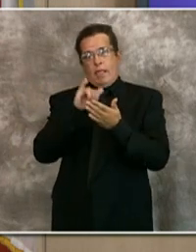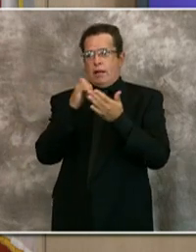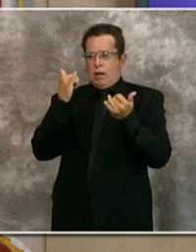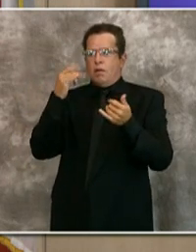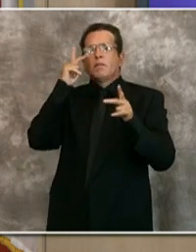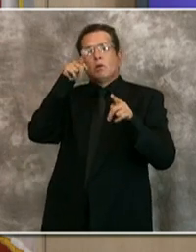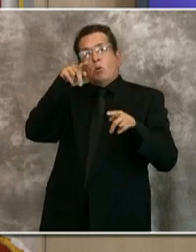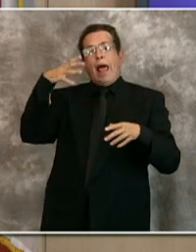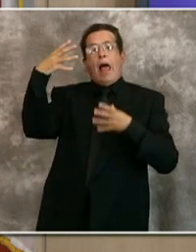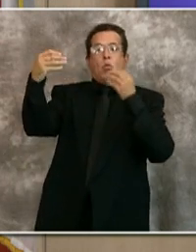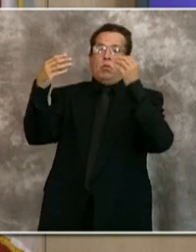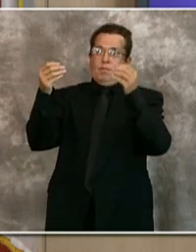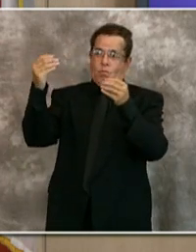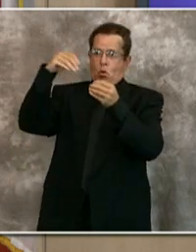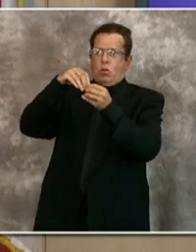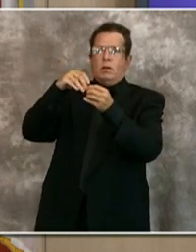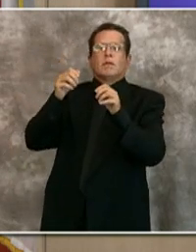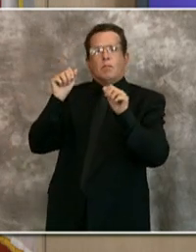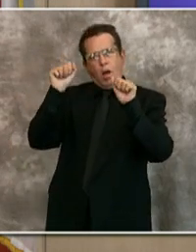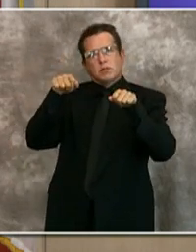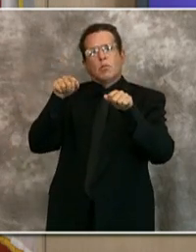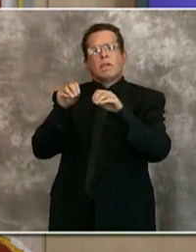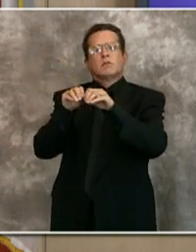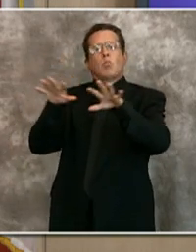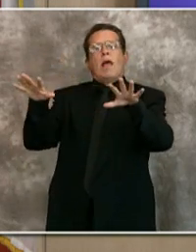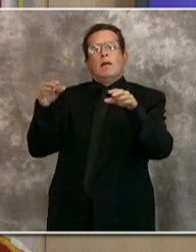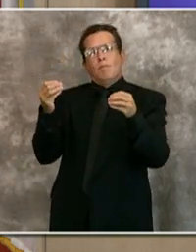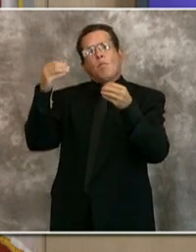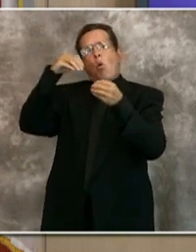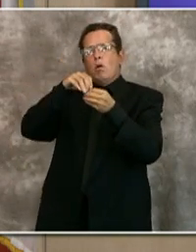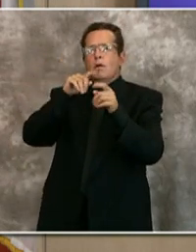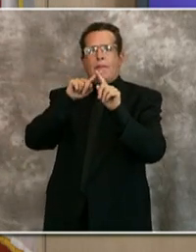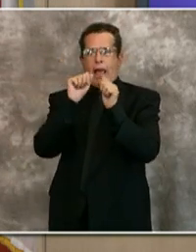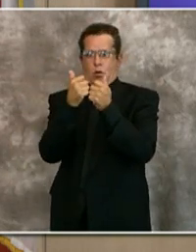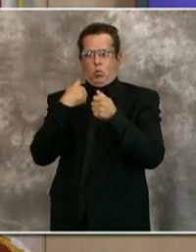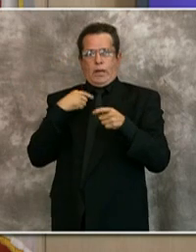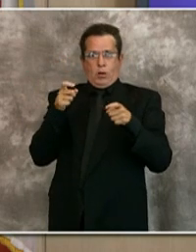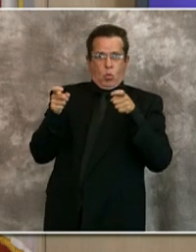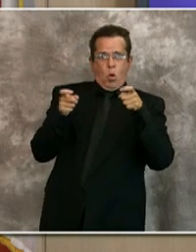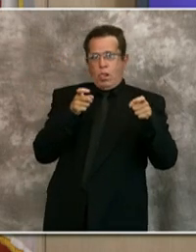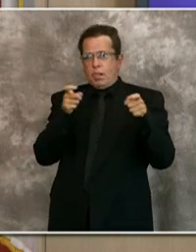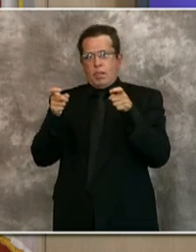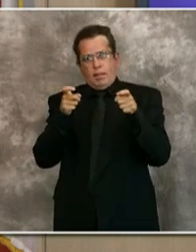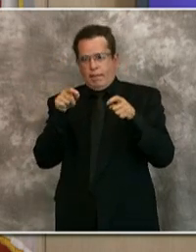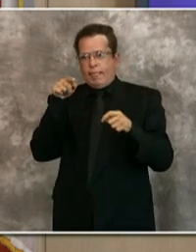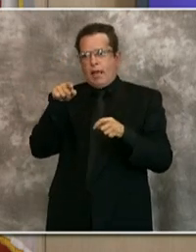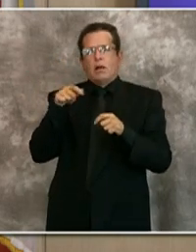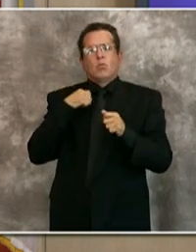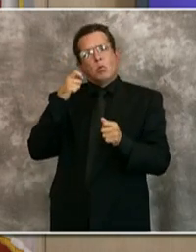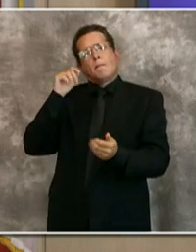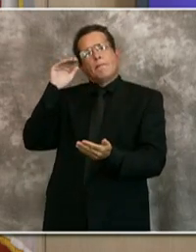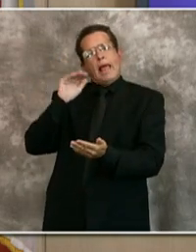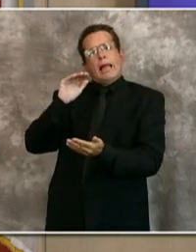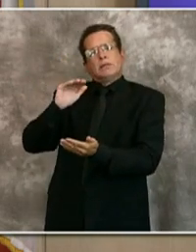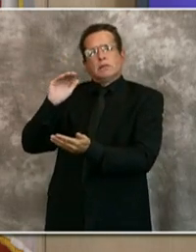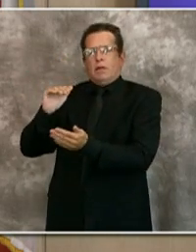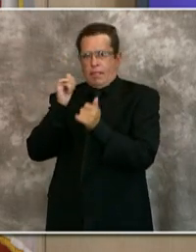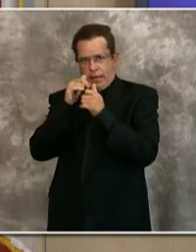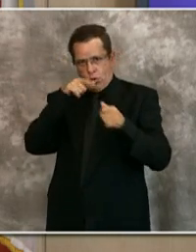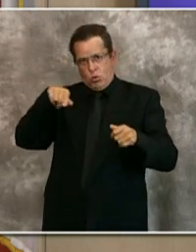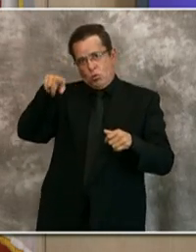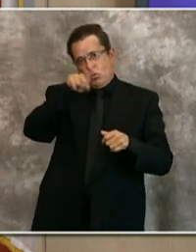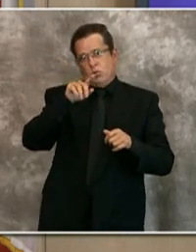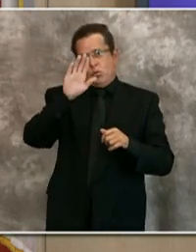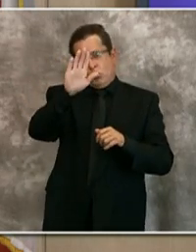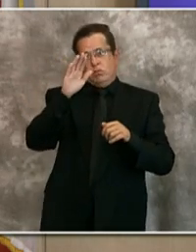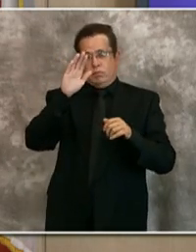is higher risk and there will be an increase in spread, but the way that we maintain or contain that in a manageable way is each and every one of us